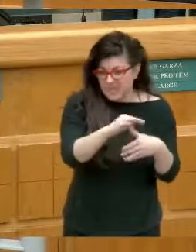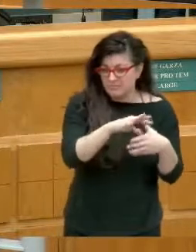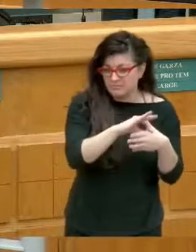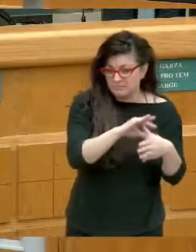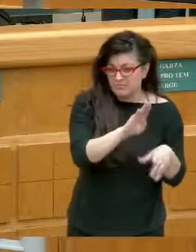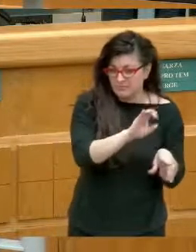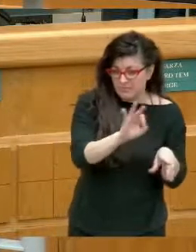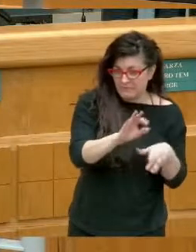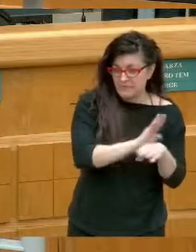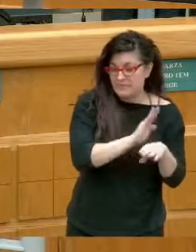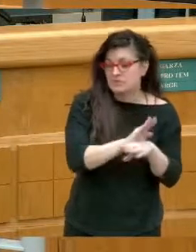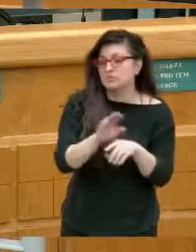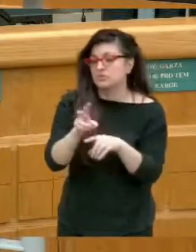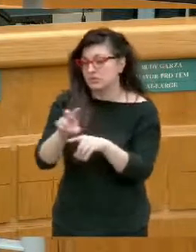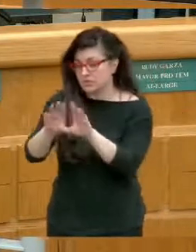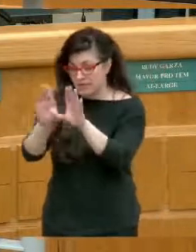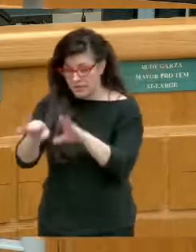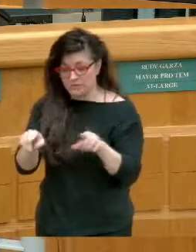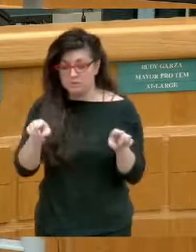of in the past week and a half.